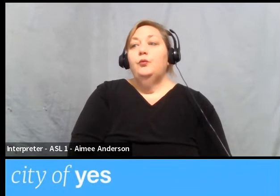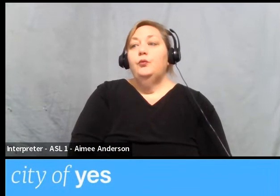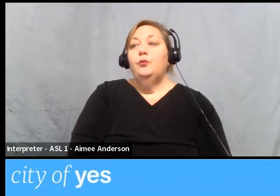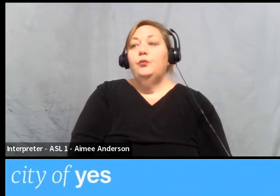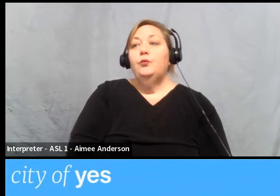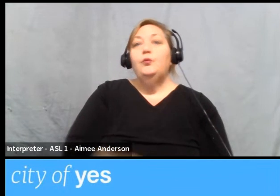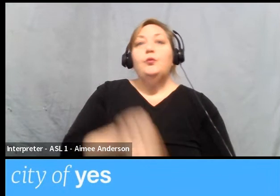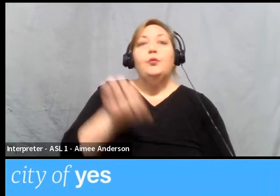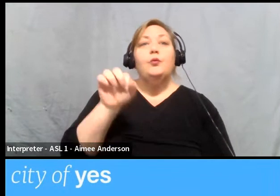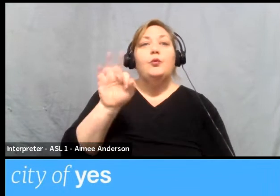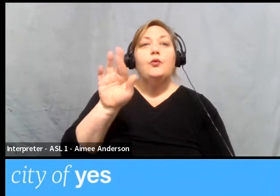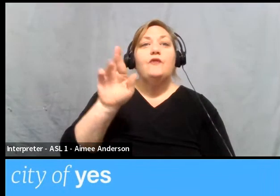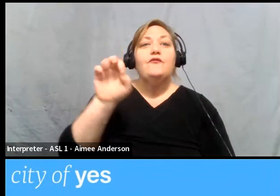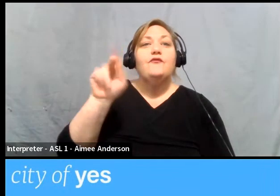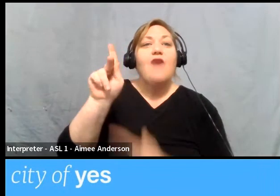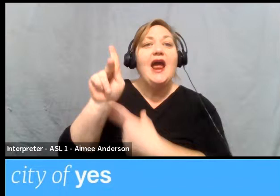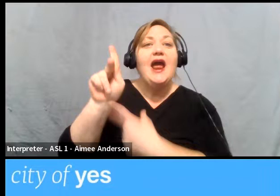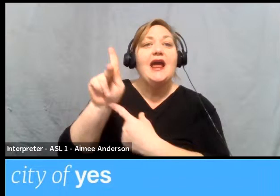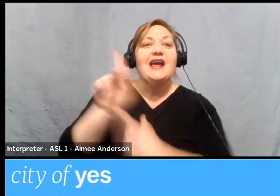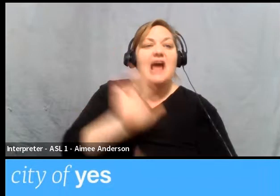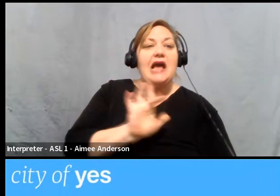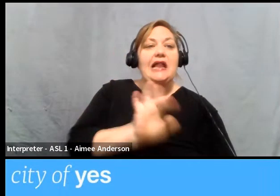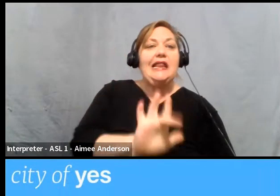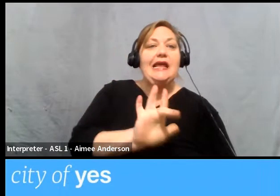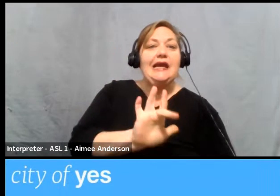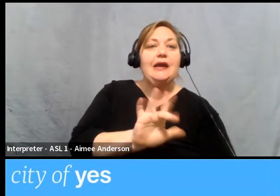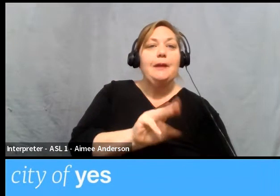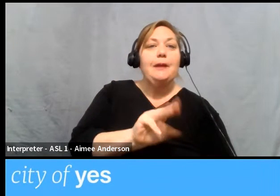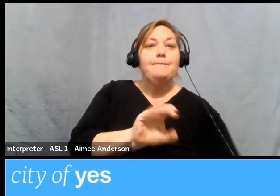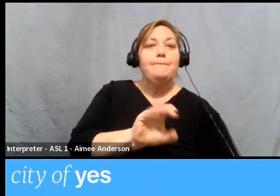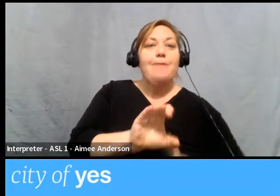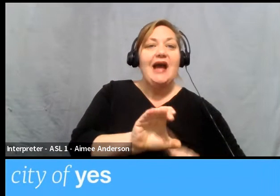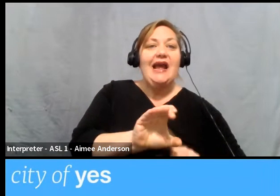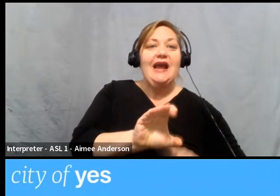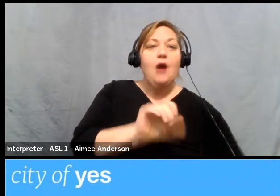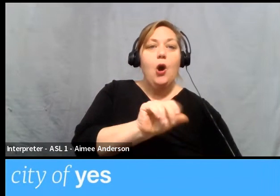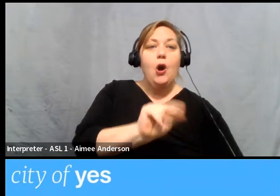Frankie, just turn your click your microphone on.